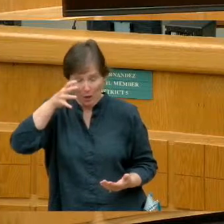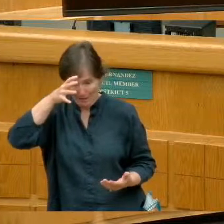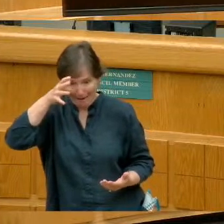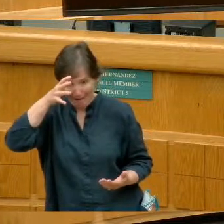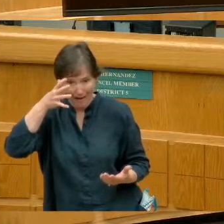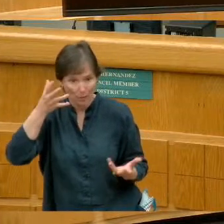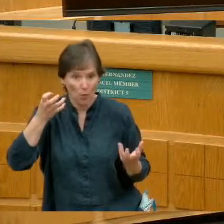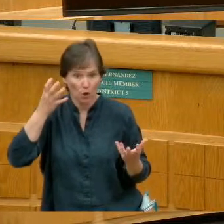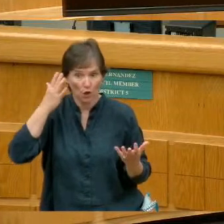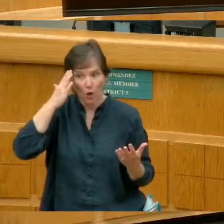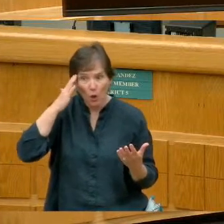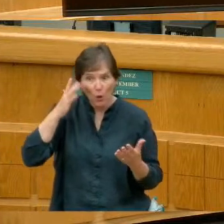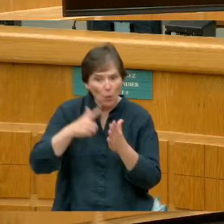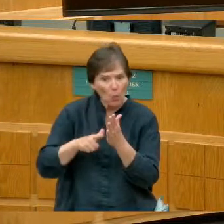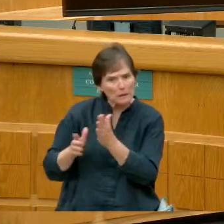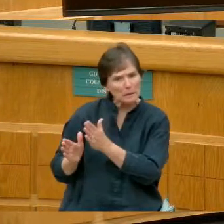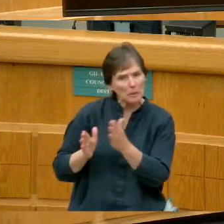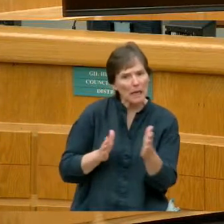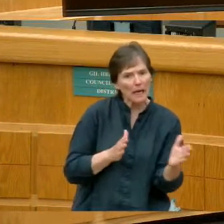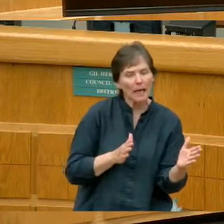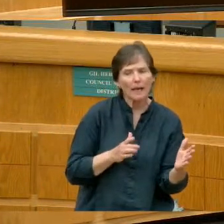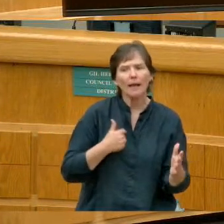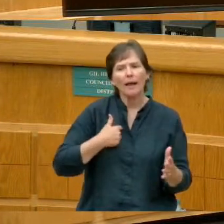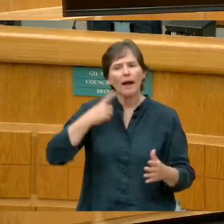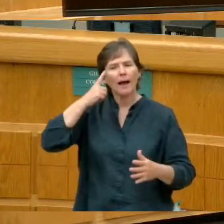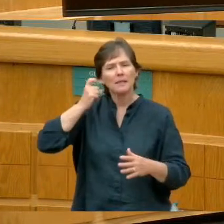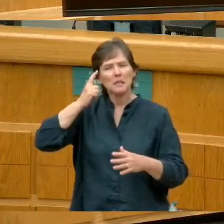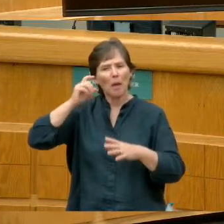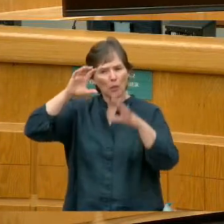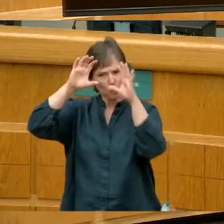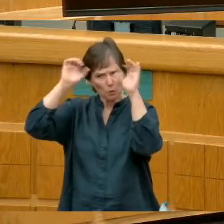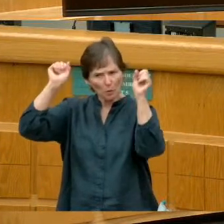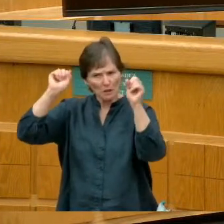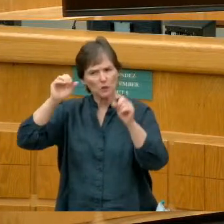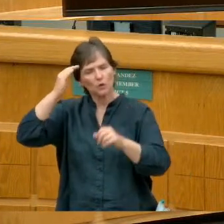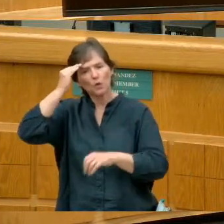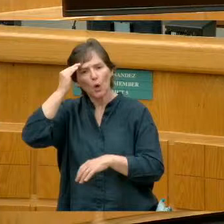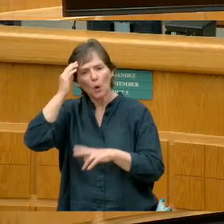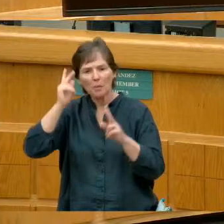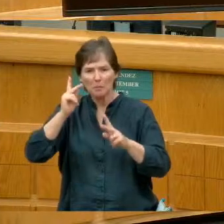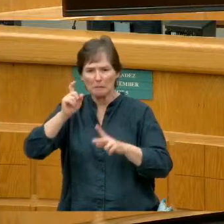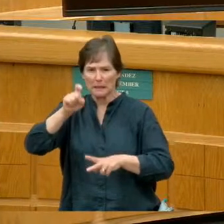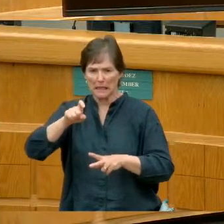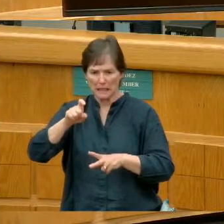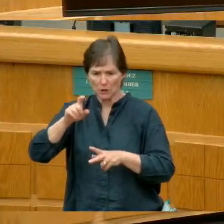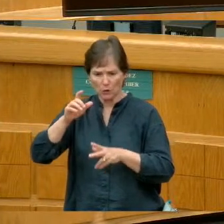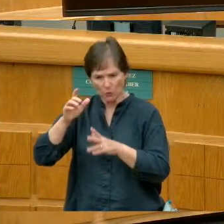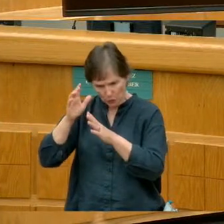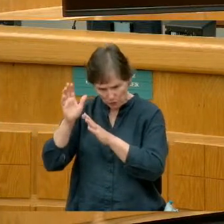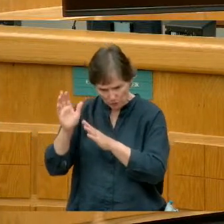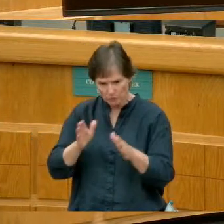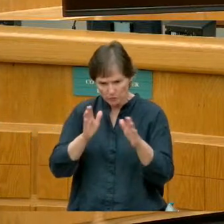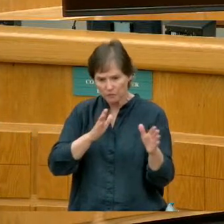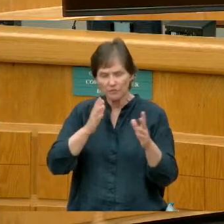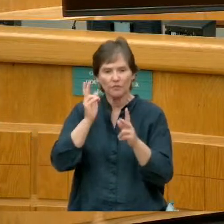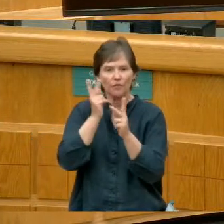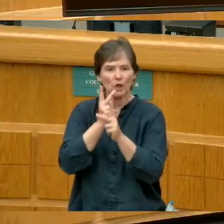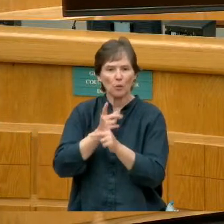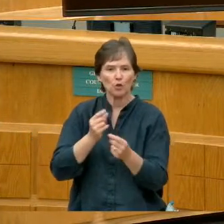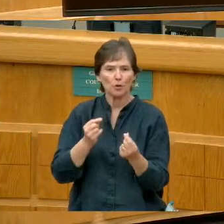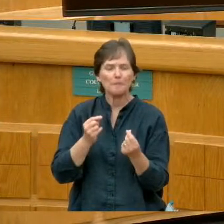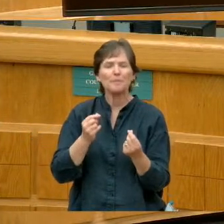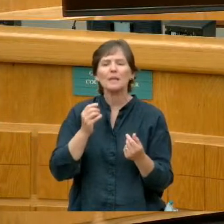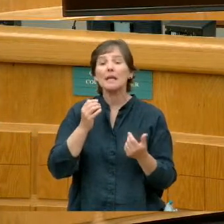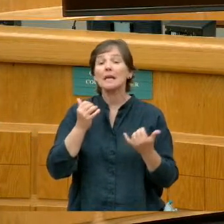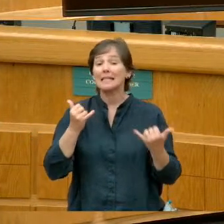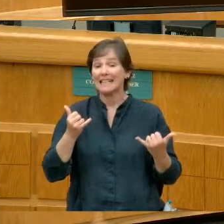the plan. And I suspect the superintendents are as well. So it's not really answering your question directly, Courtney, but we will in the next week or